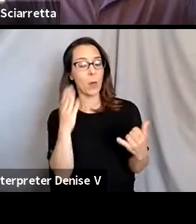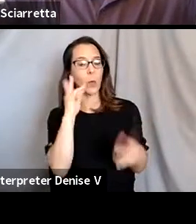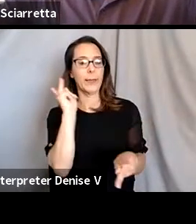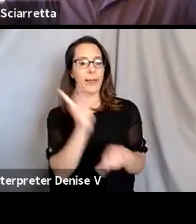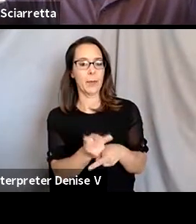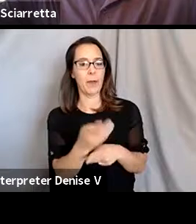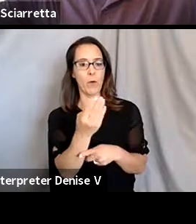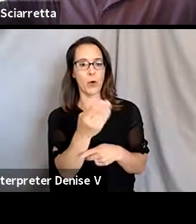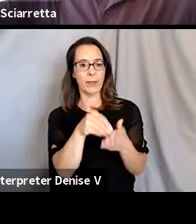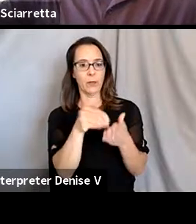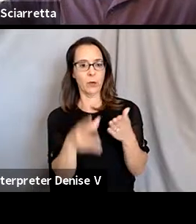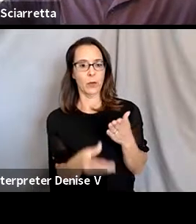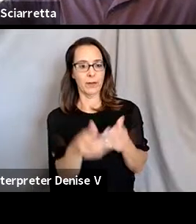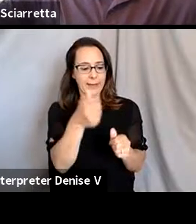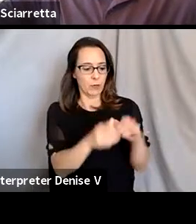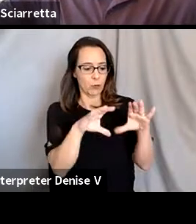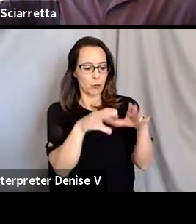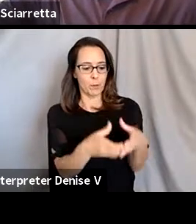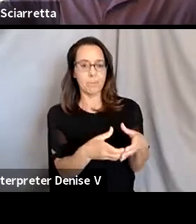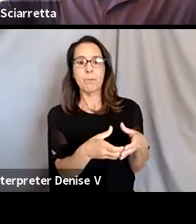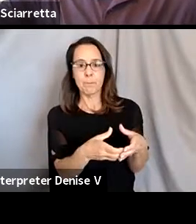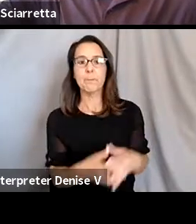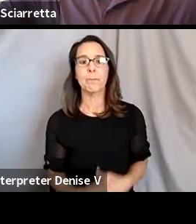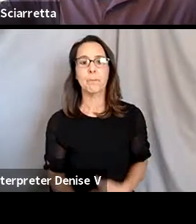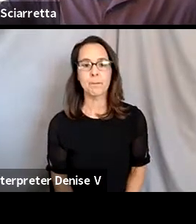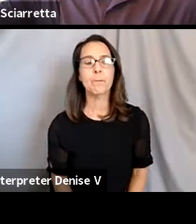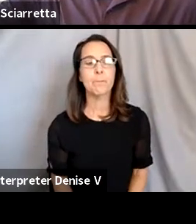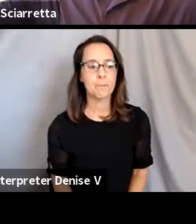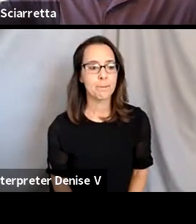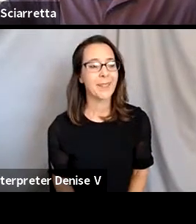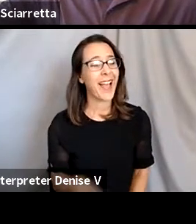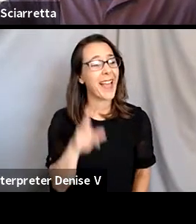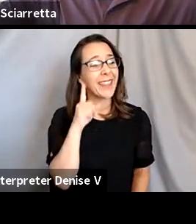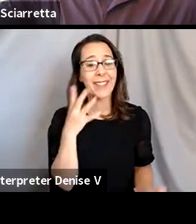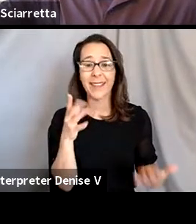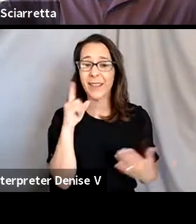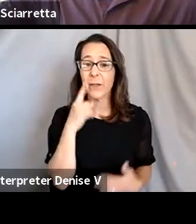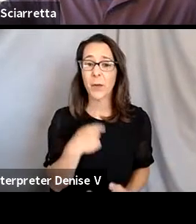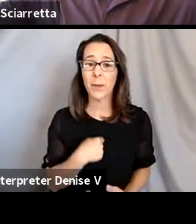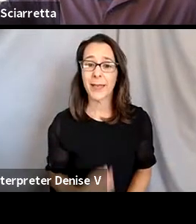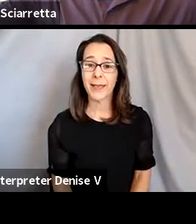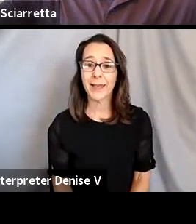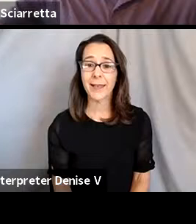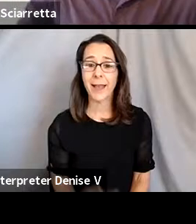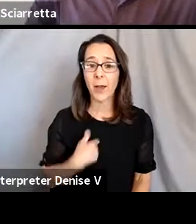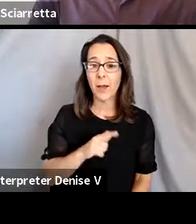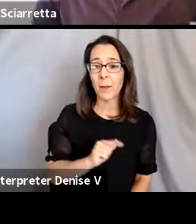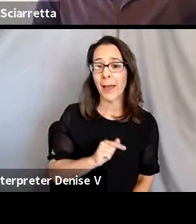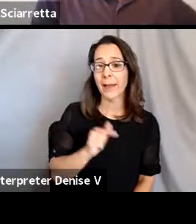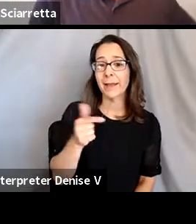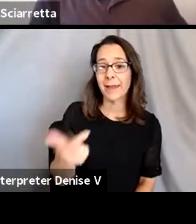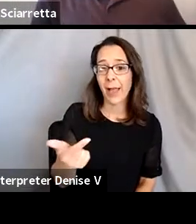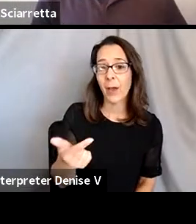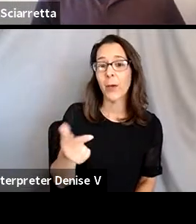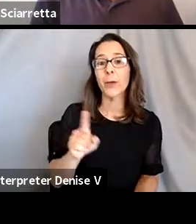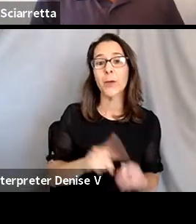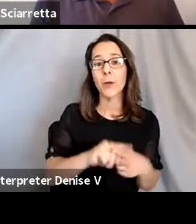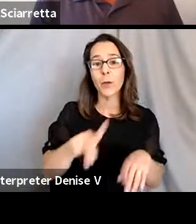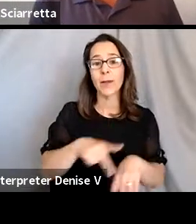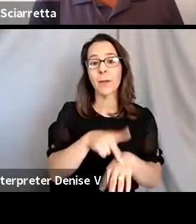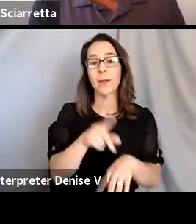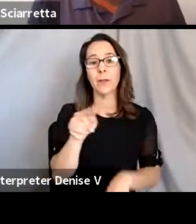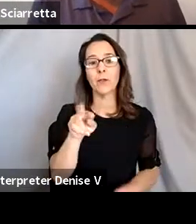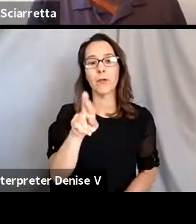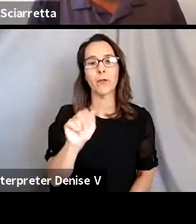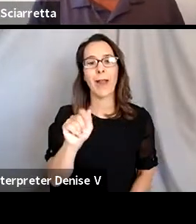Okay, I think that's it for me right now. I'll pass it on over to Principal Trackus. Good